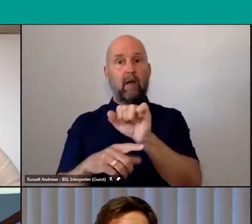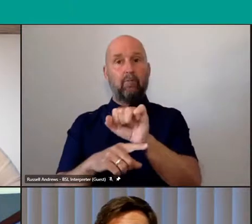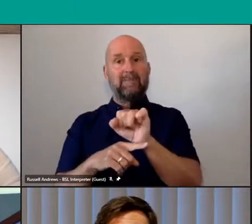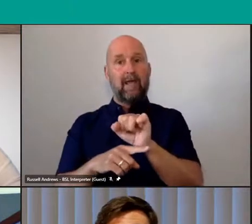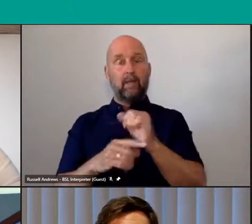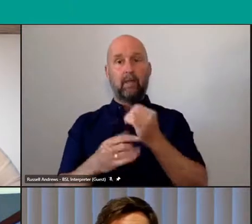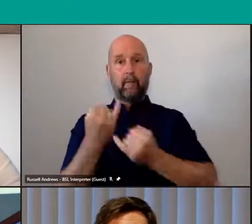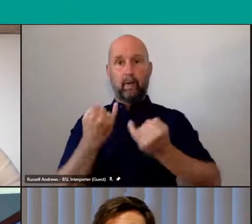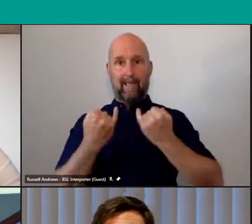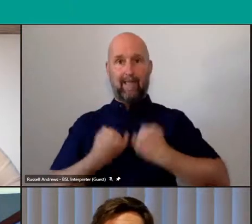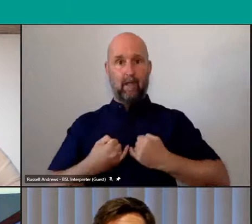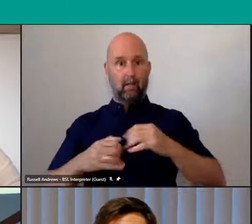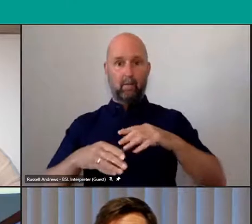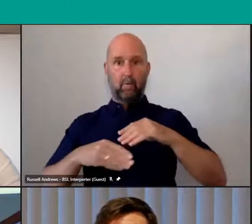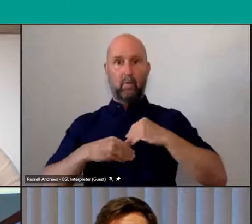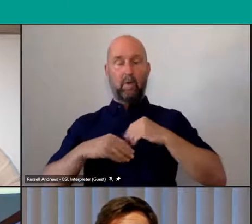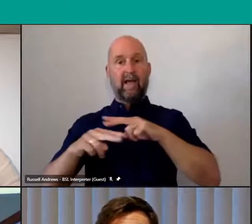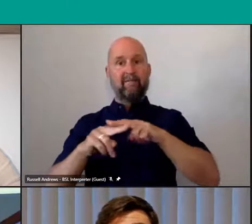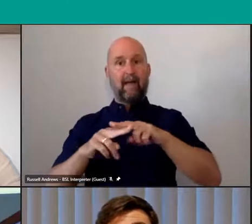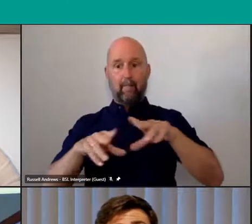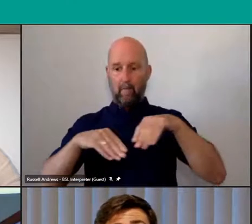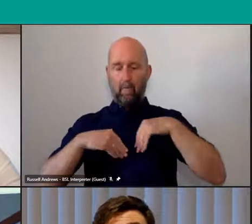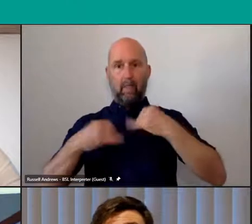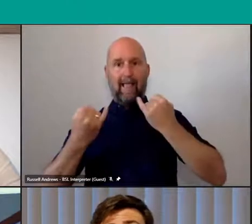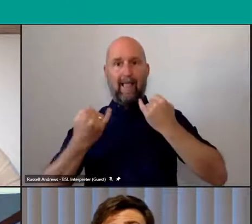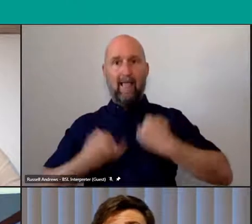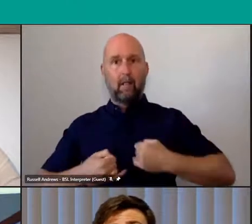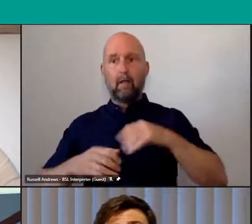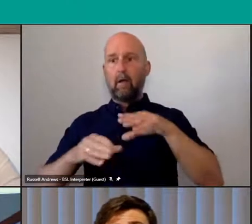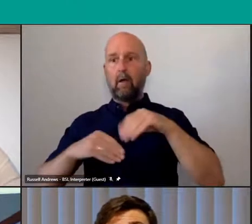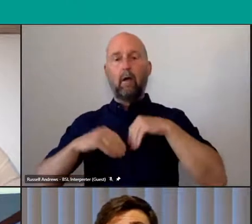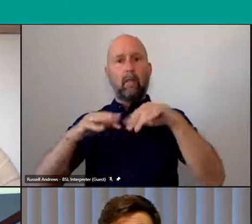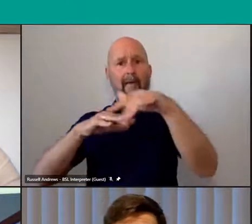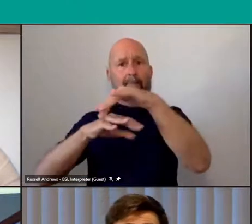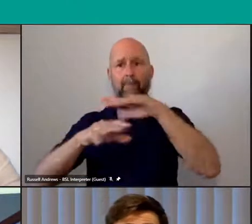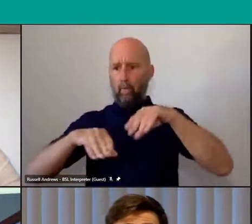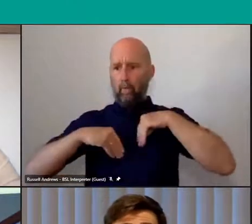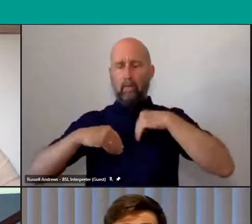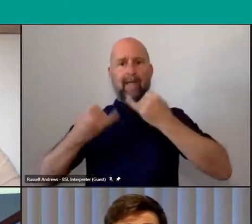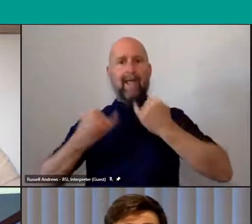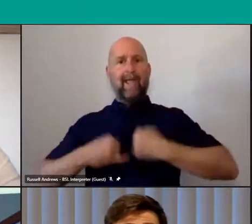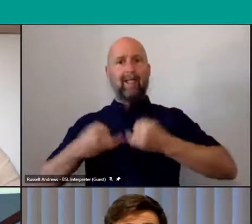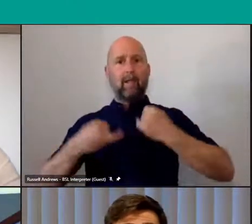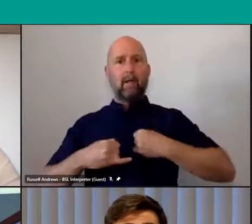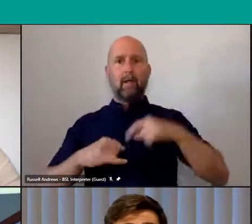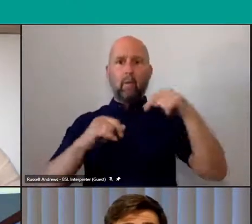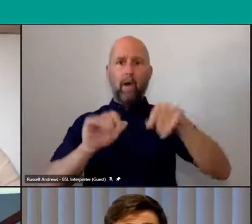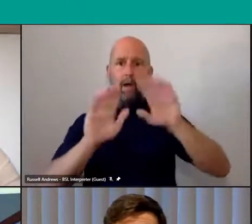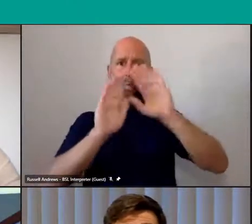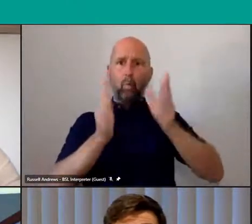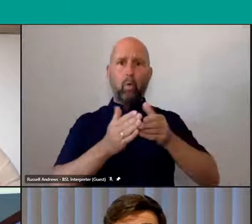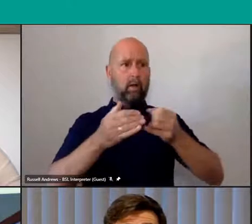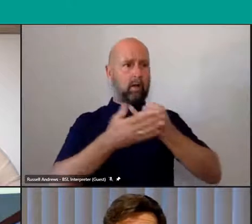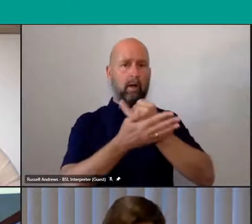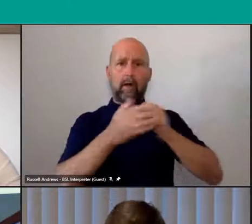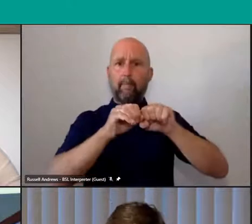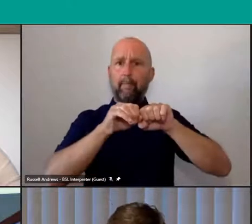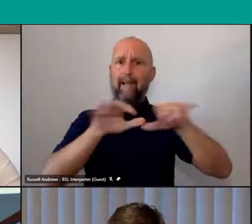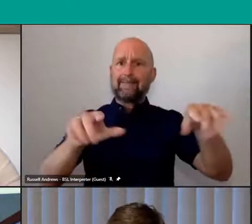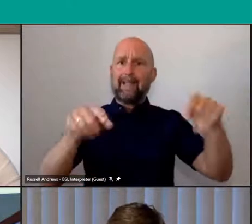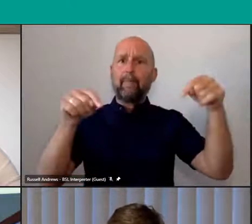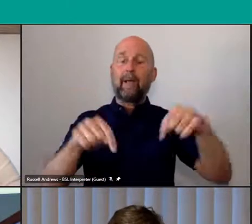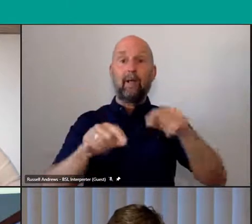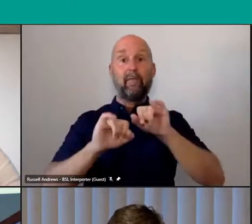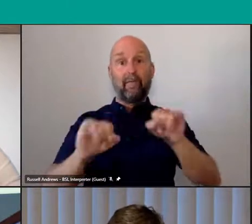health, the health of their family, and the health of people around them in a global pandemic. That is the